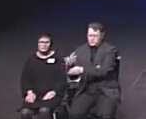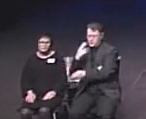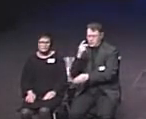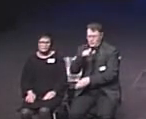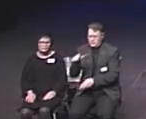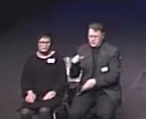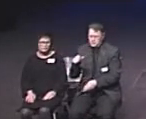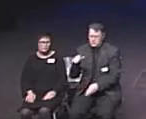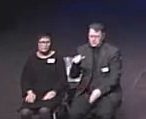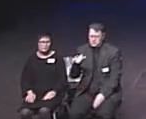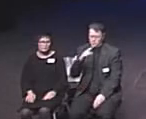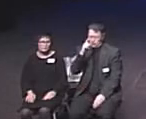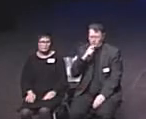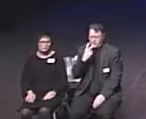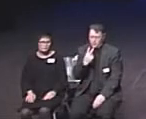What else?